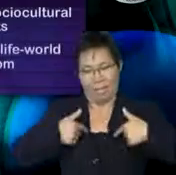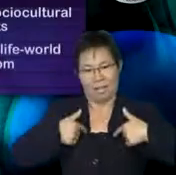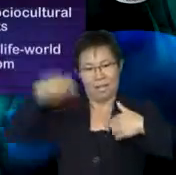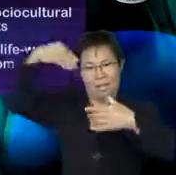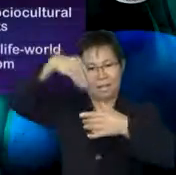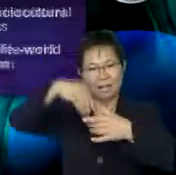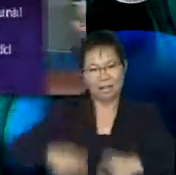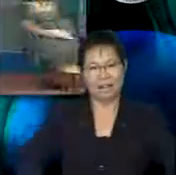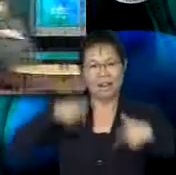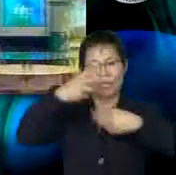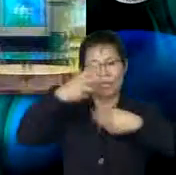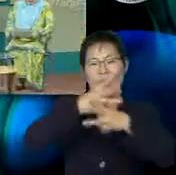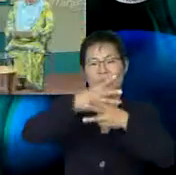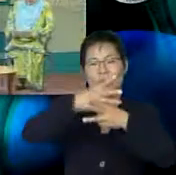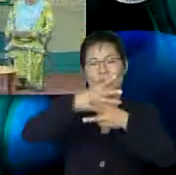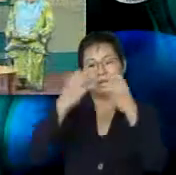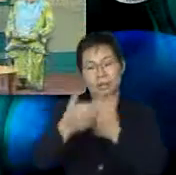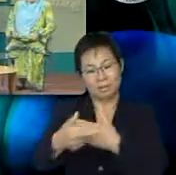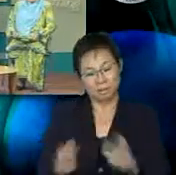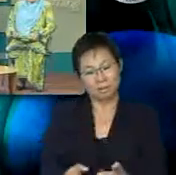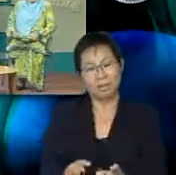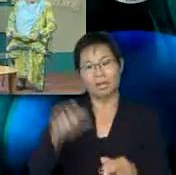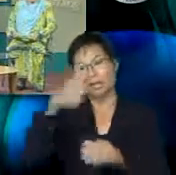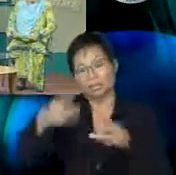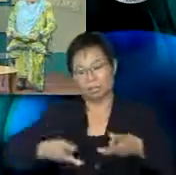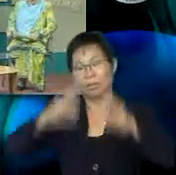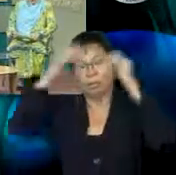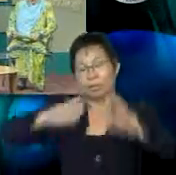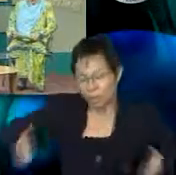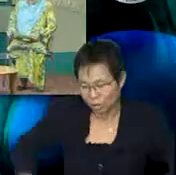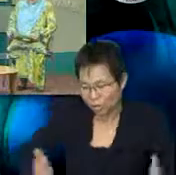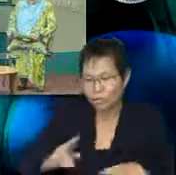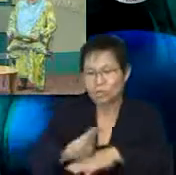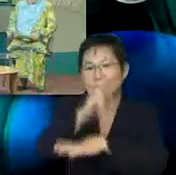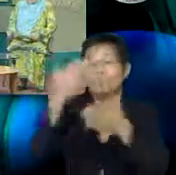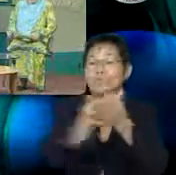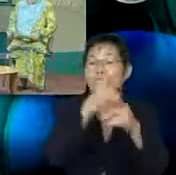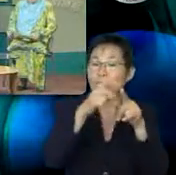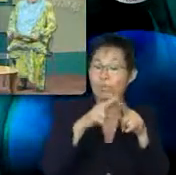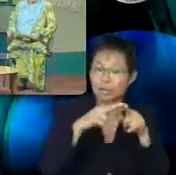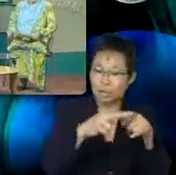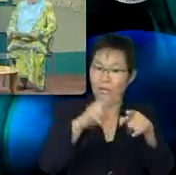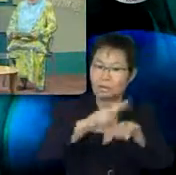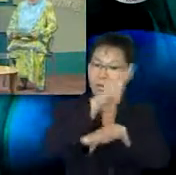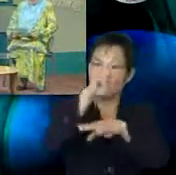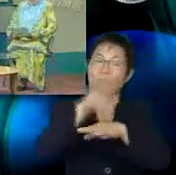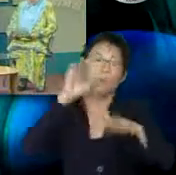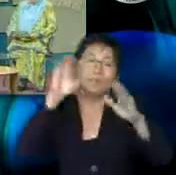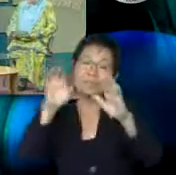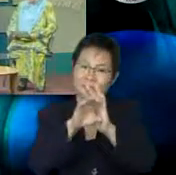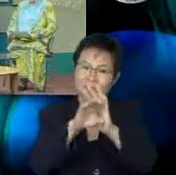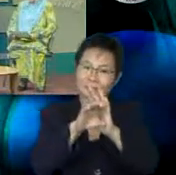into the classroom. Another way in which the teacher has encouraged the use of new vocabulary is with the use of